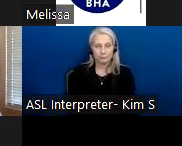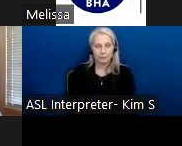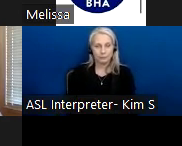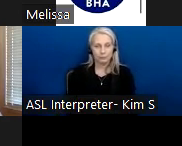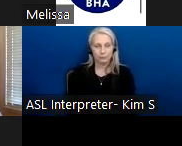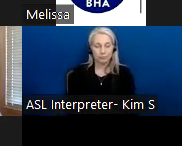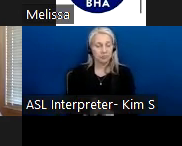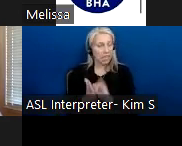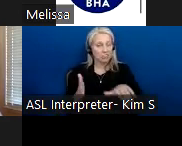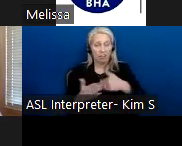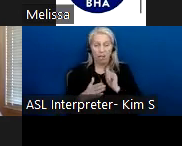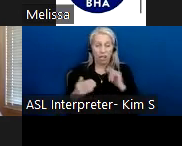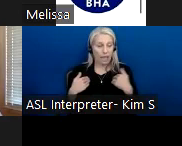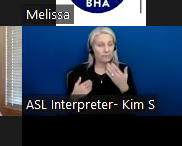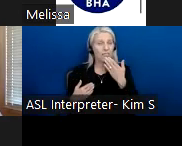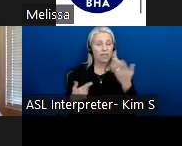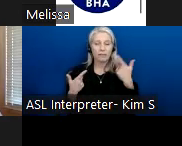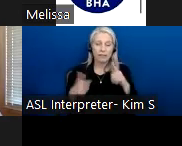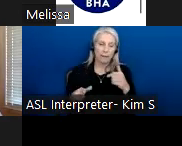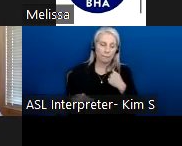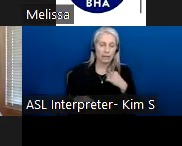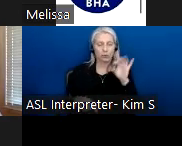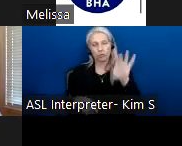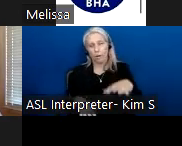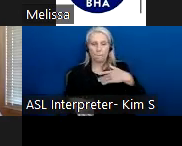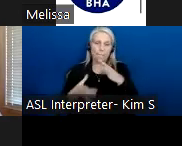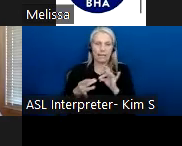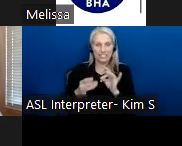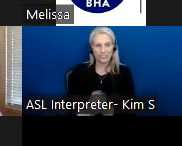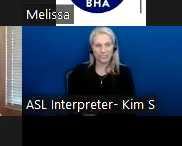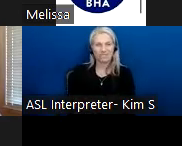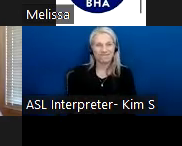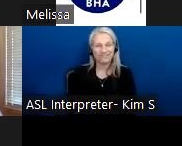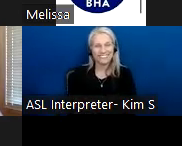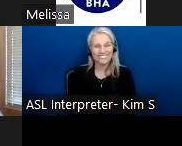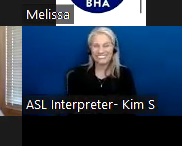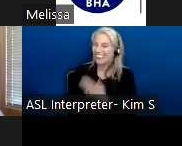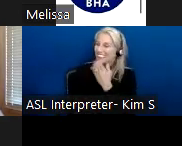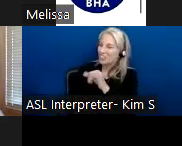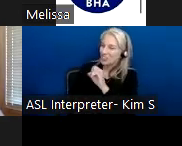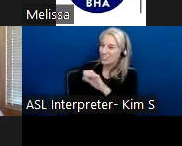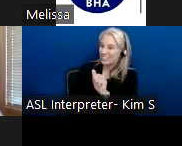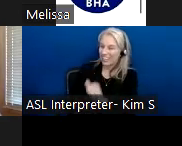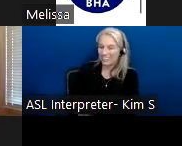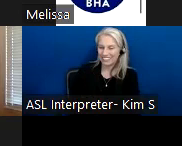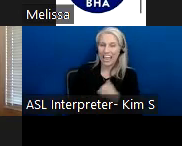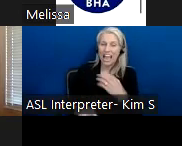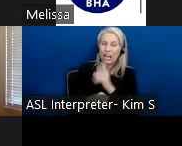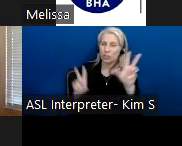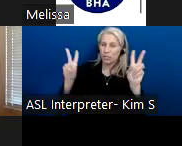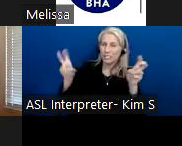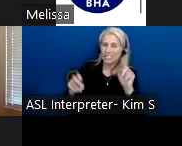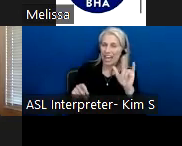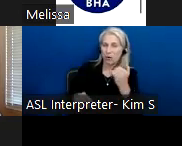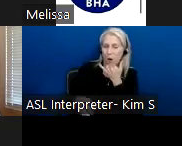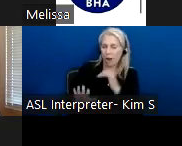And that's all I have. Thanks for letting me drop in my message really quick. Thanks, Jessica. I'm sorry I got your title wrong. I It's